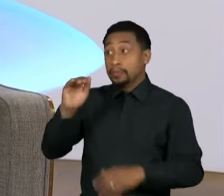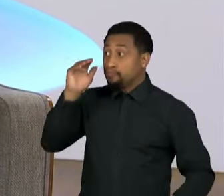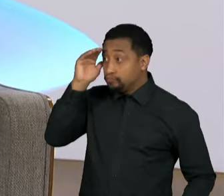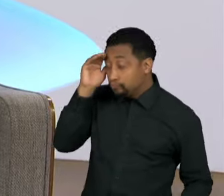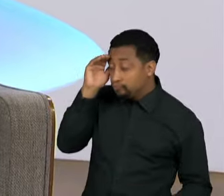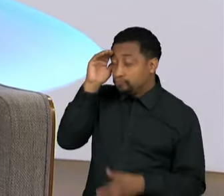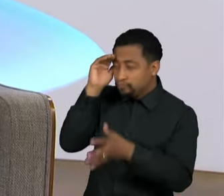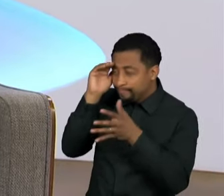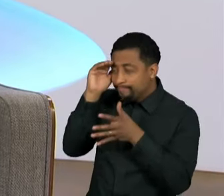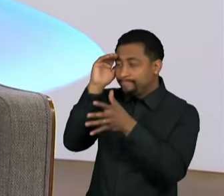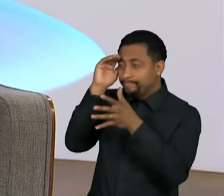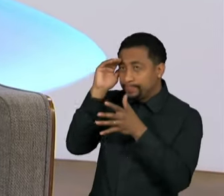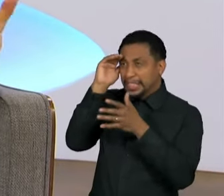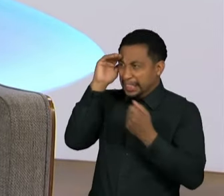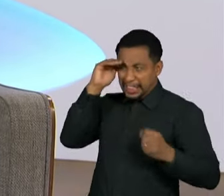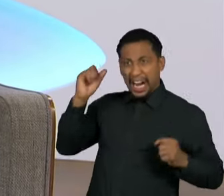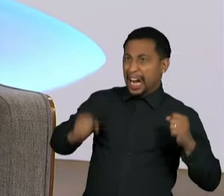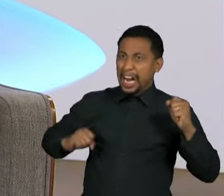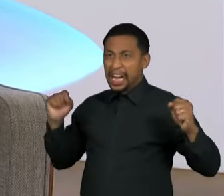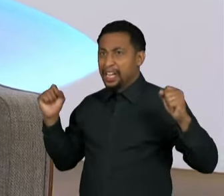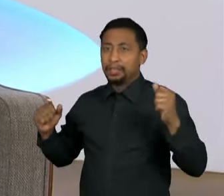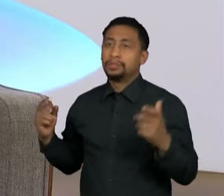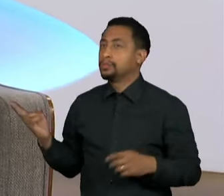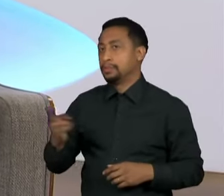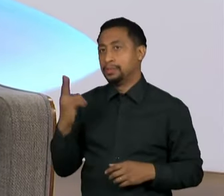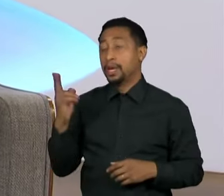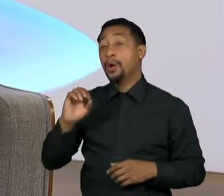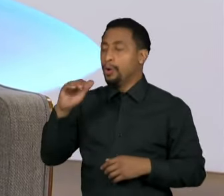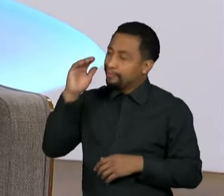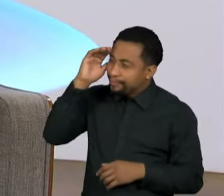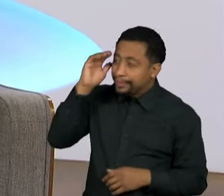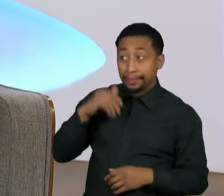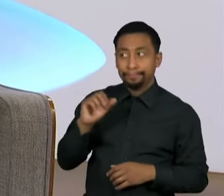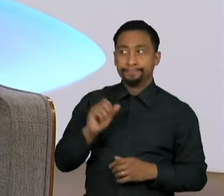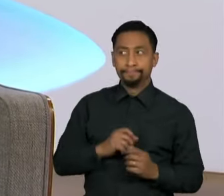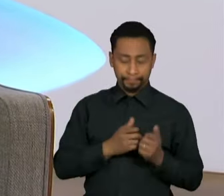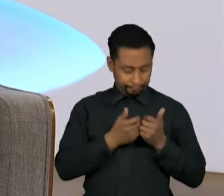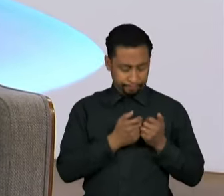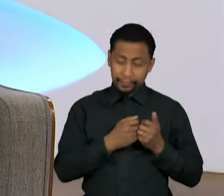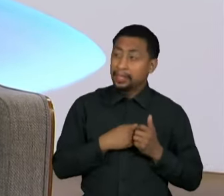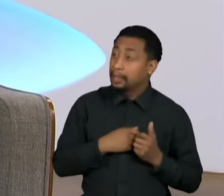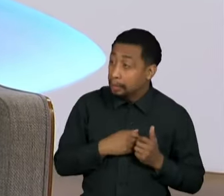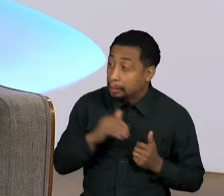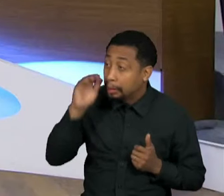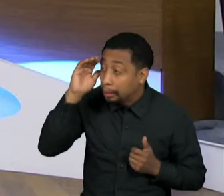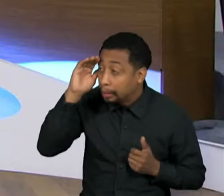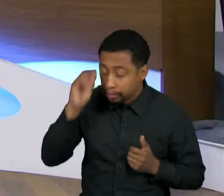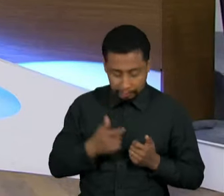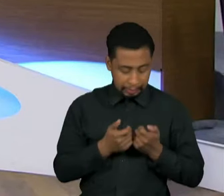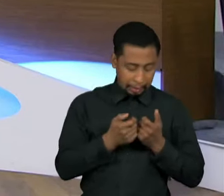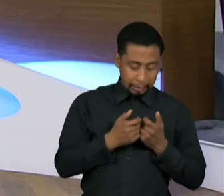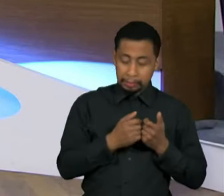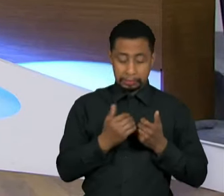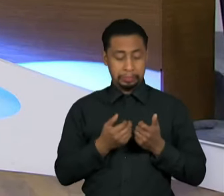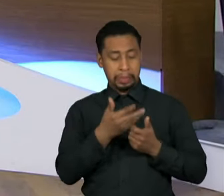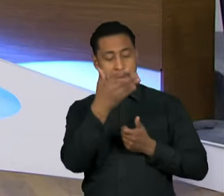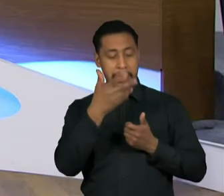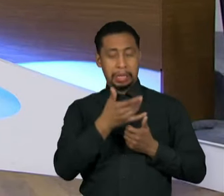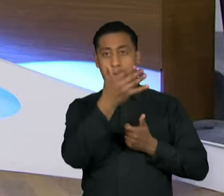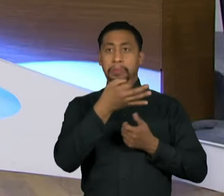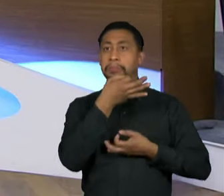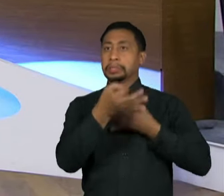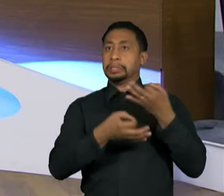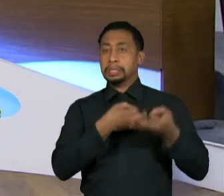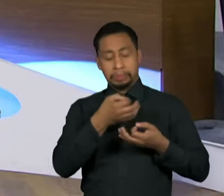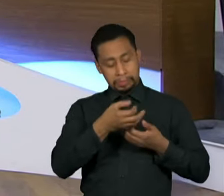people are glued to their screens and fed inflammatory self-confirming news feeds and